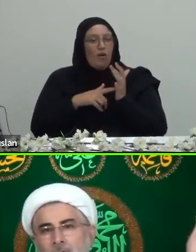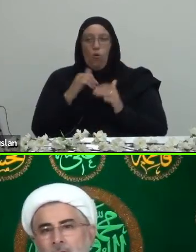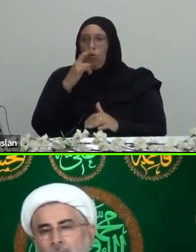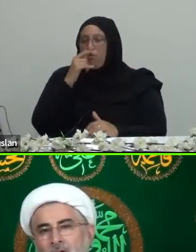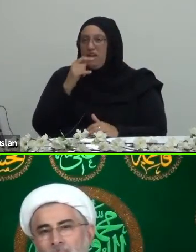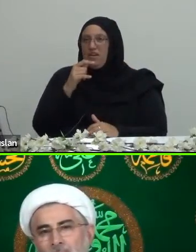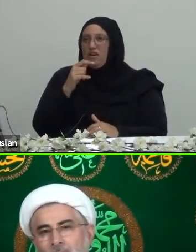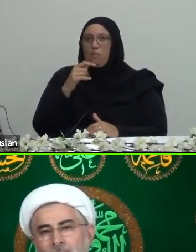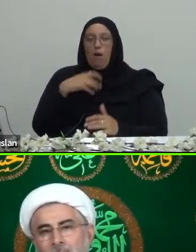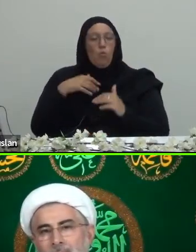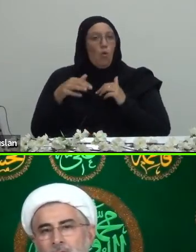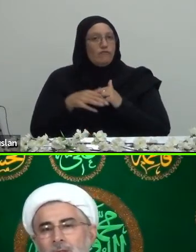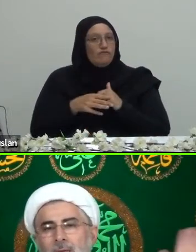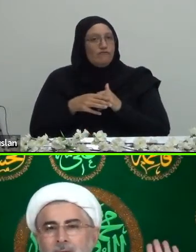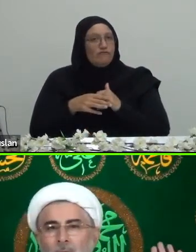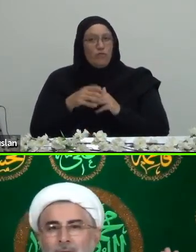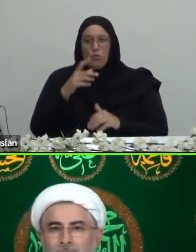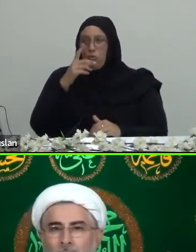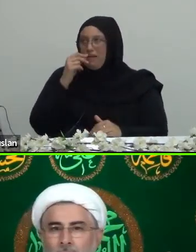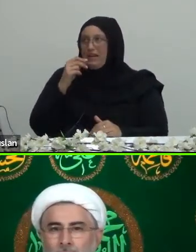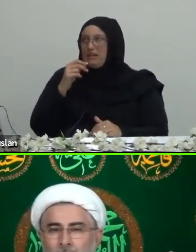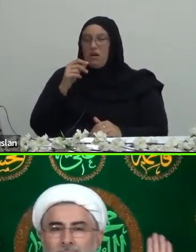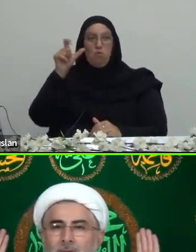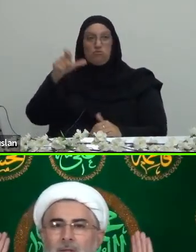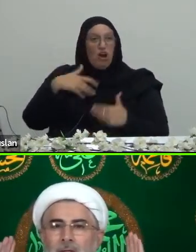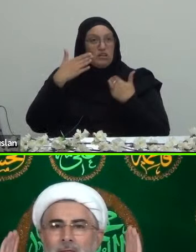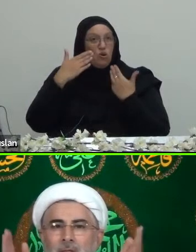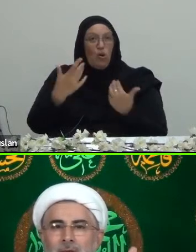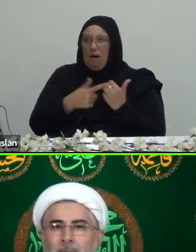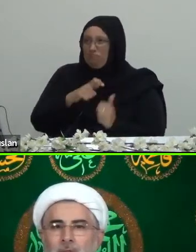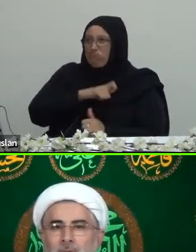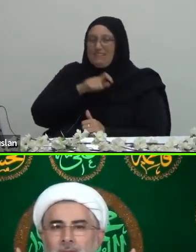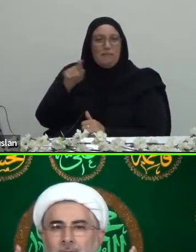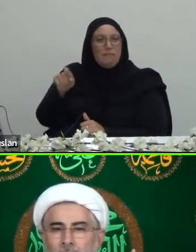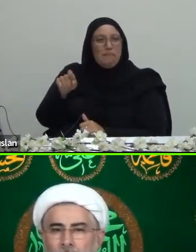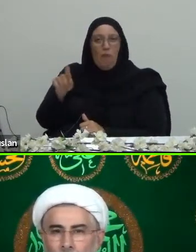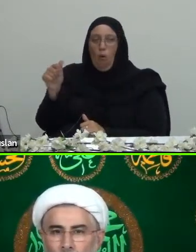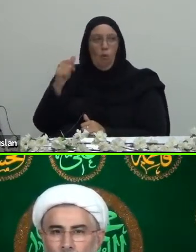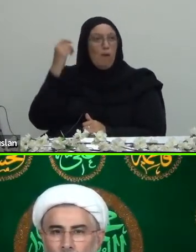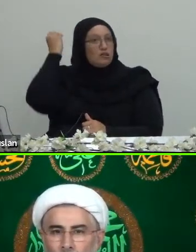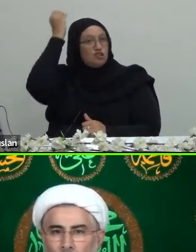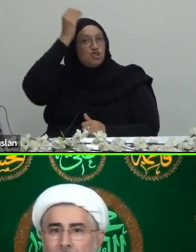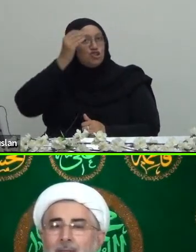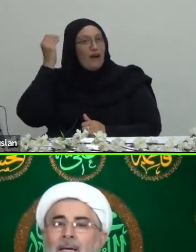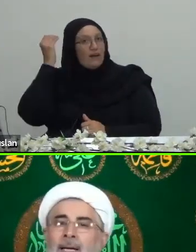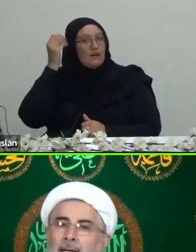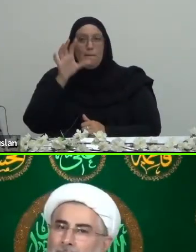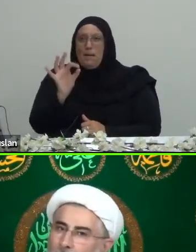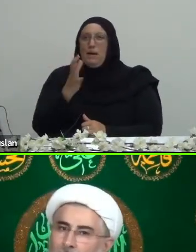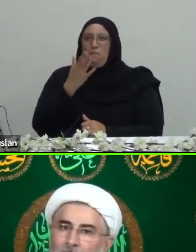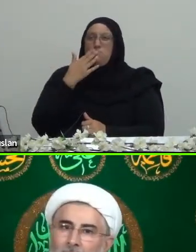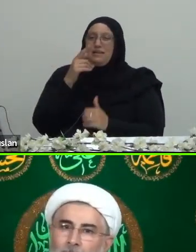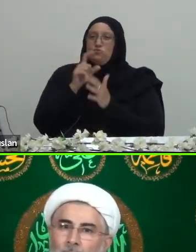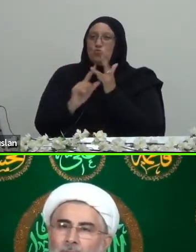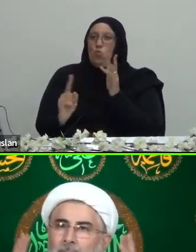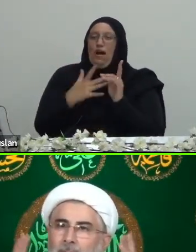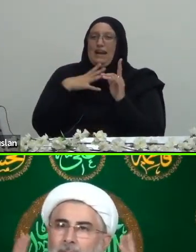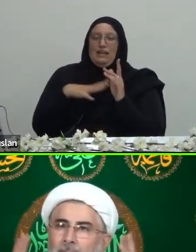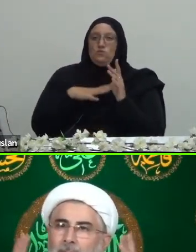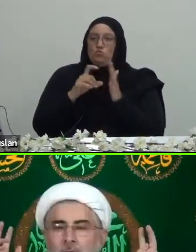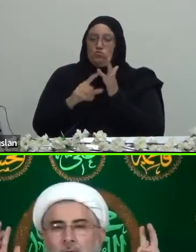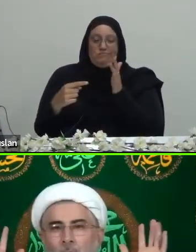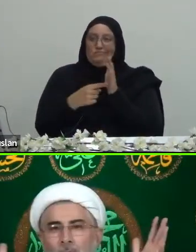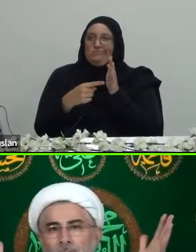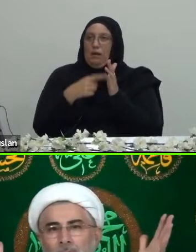can be the sheikh of my local masjid, anyone that I trust. As long as that person is a trustworthy person, you can appoint them.